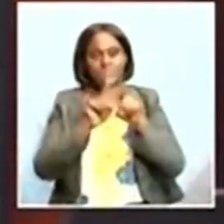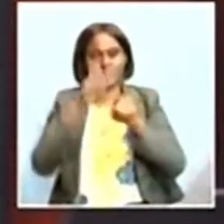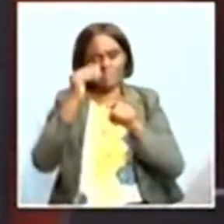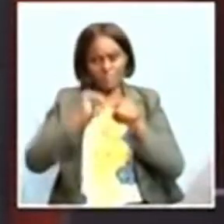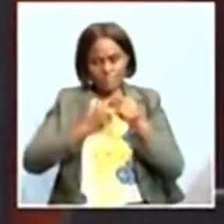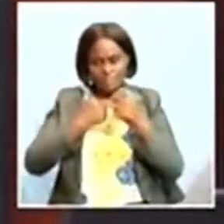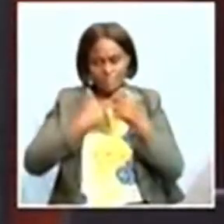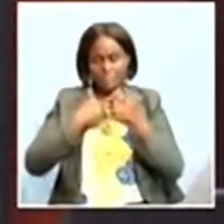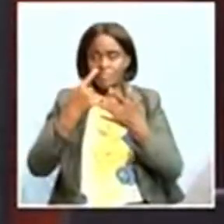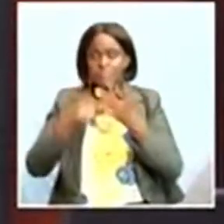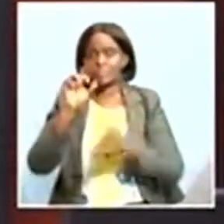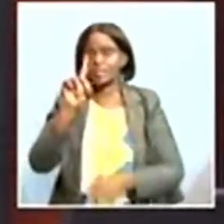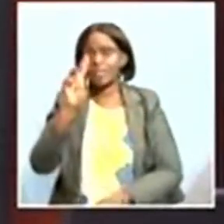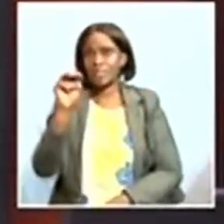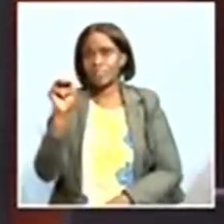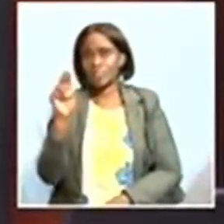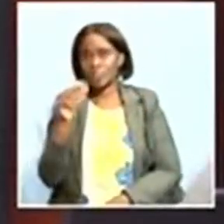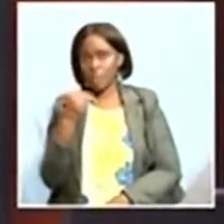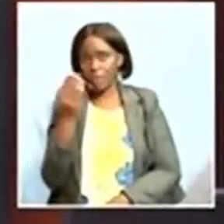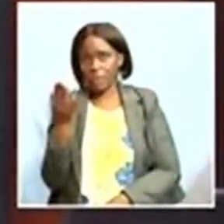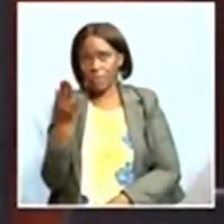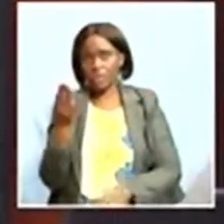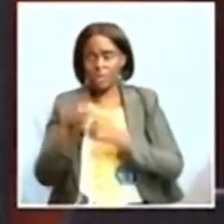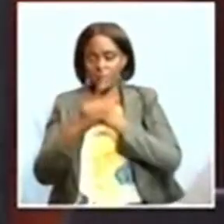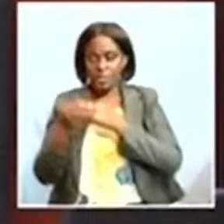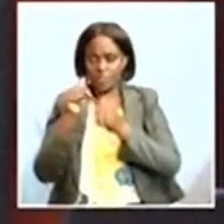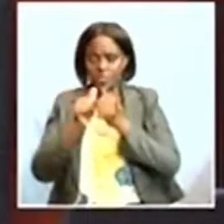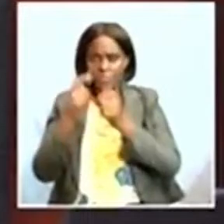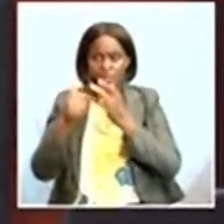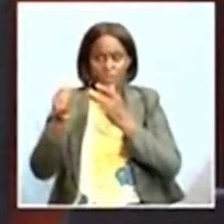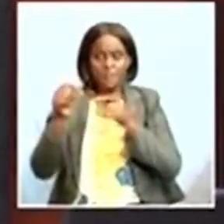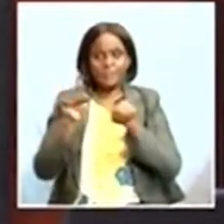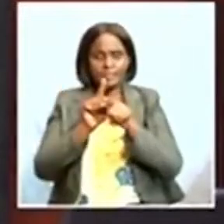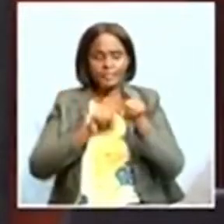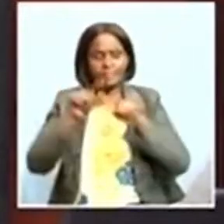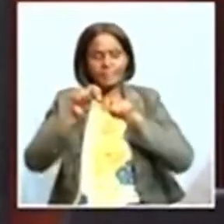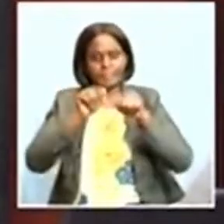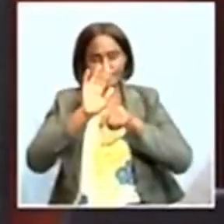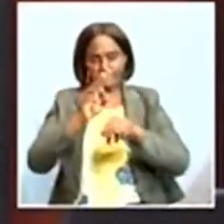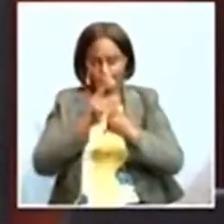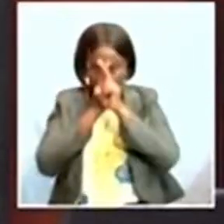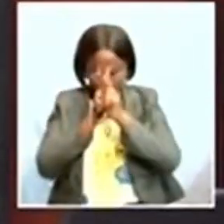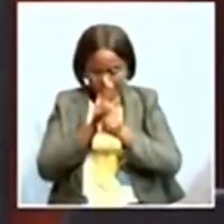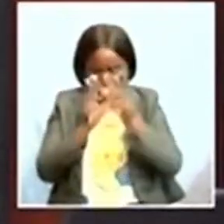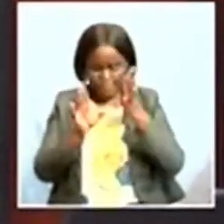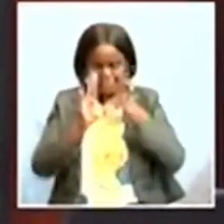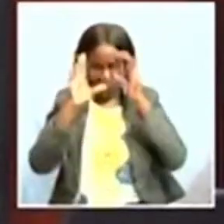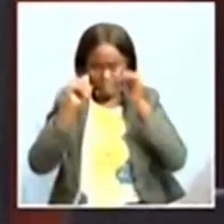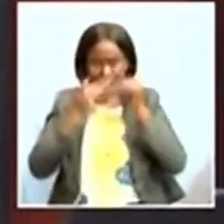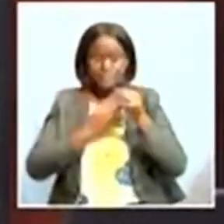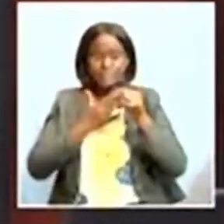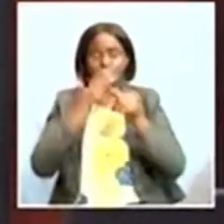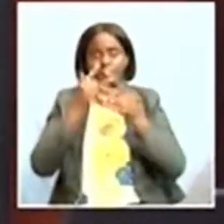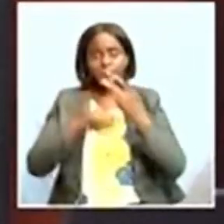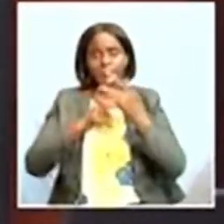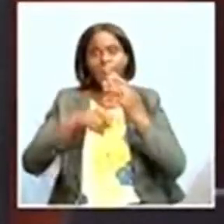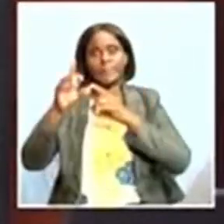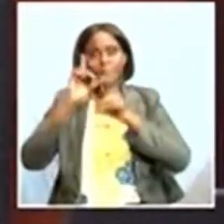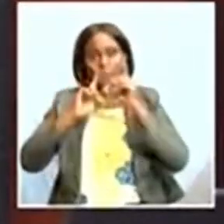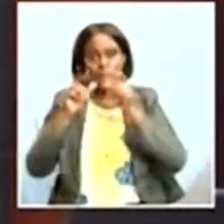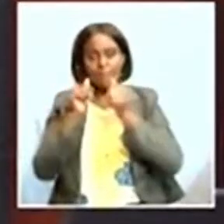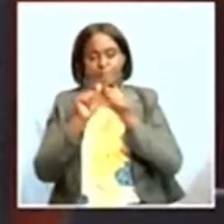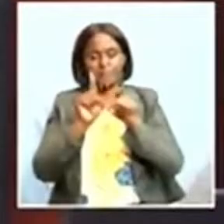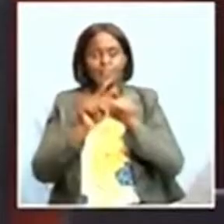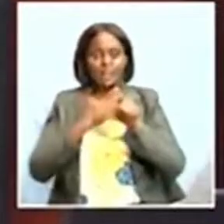we have the DMMU unit, which is run by Her Honor the Vice President. Please let's engage. I